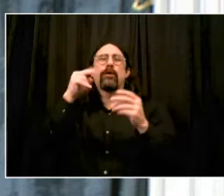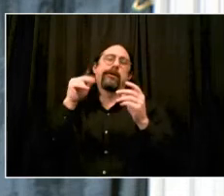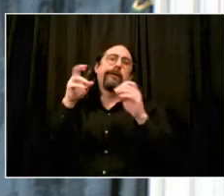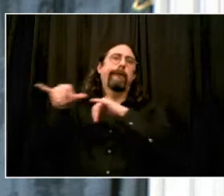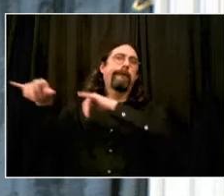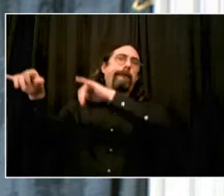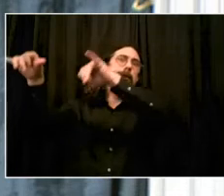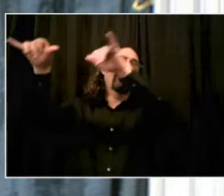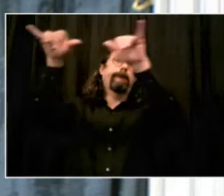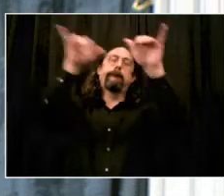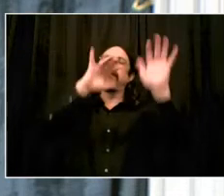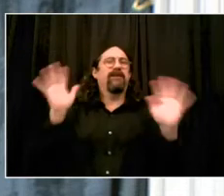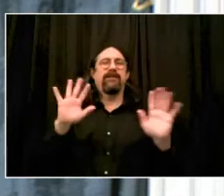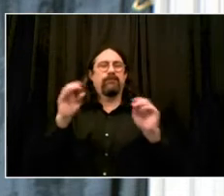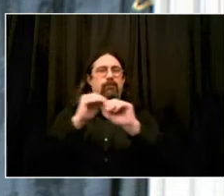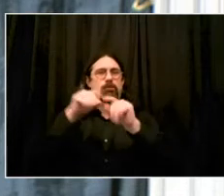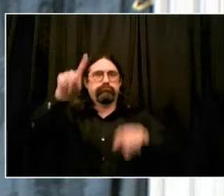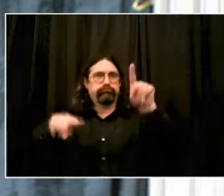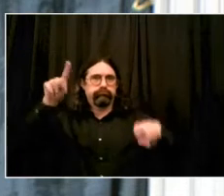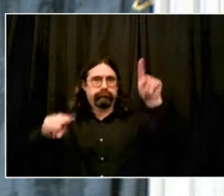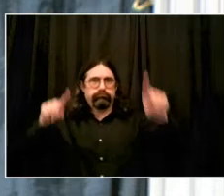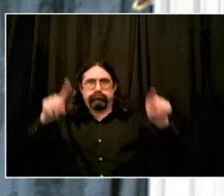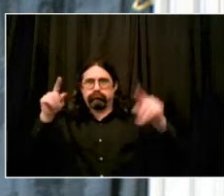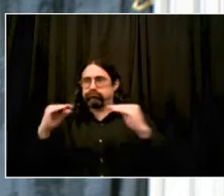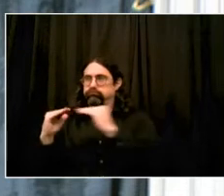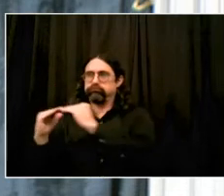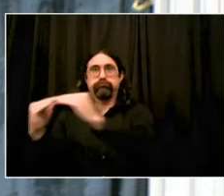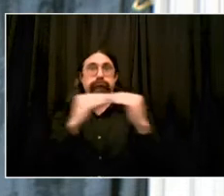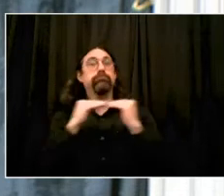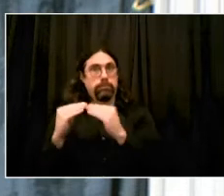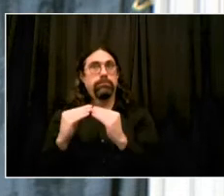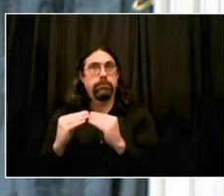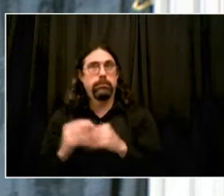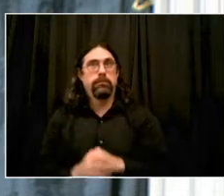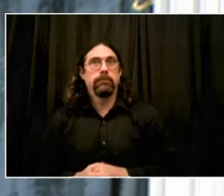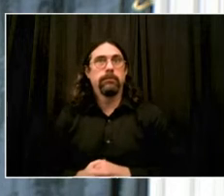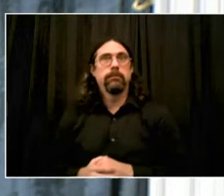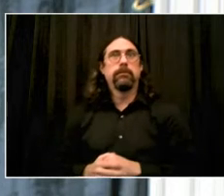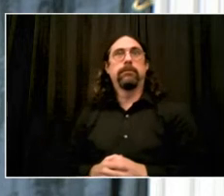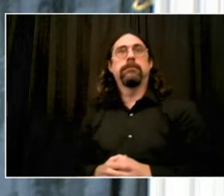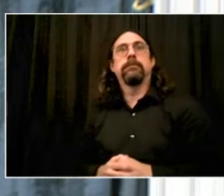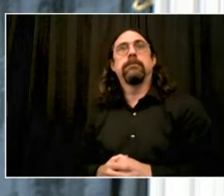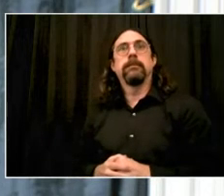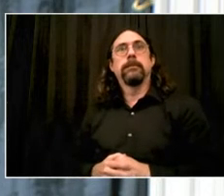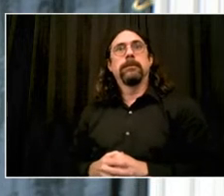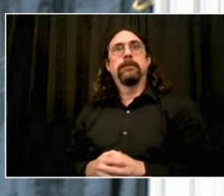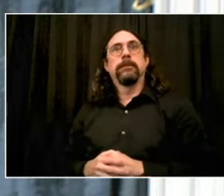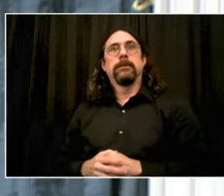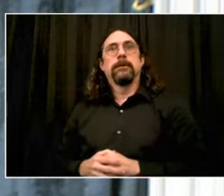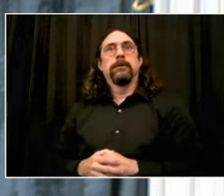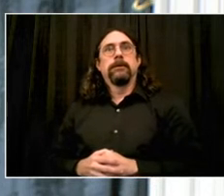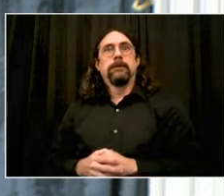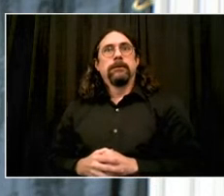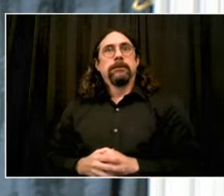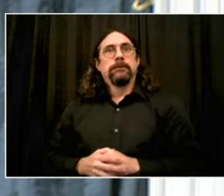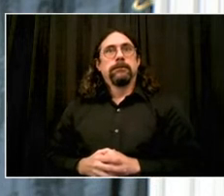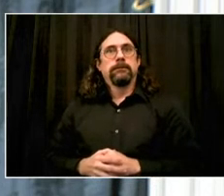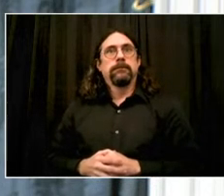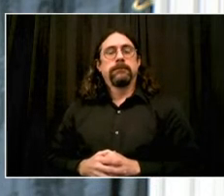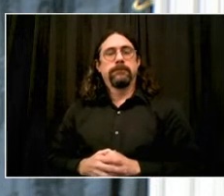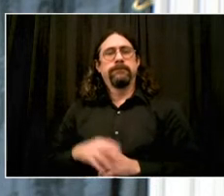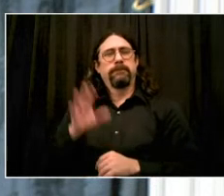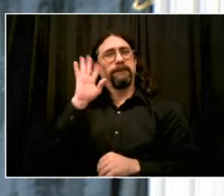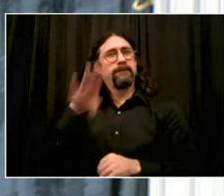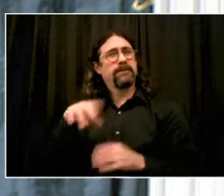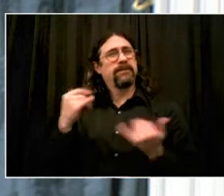they had labored on for hundreds of years into property owned by the workers themselves right after the Civil War. Marcus